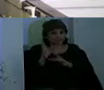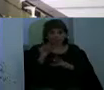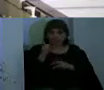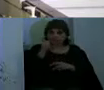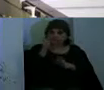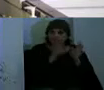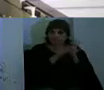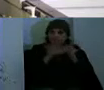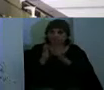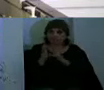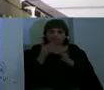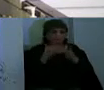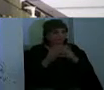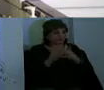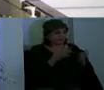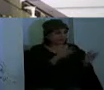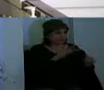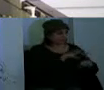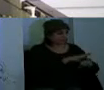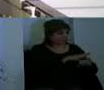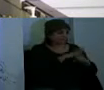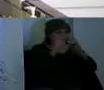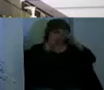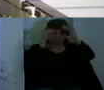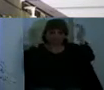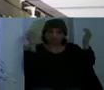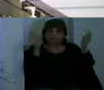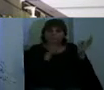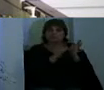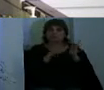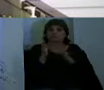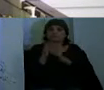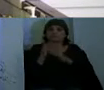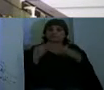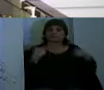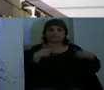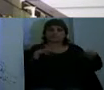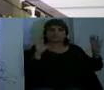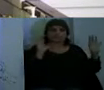be on earth and things in heaven or there. Jesus gave his life